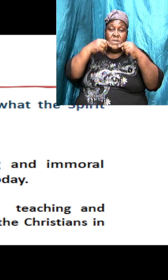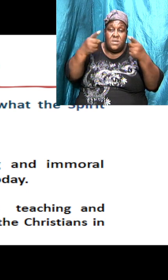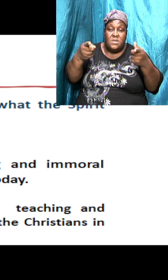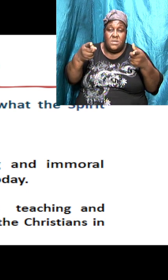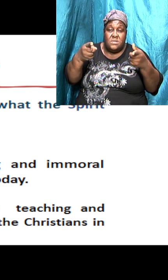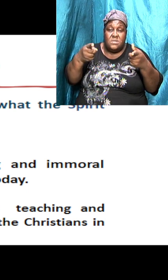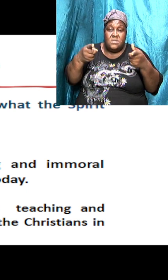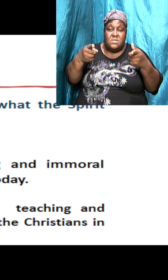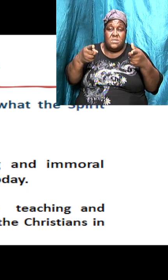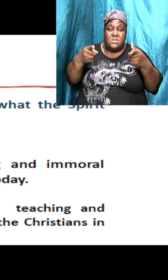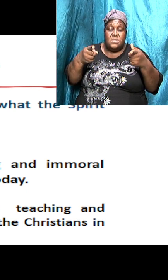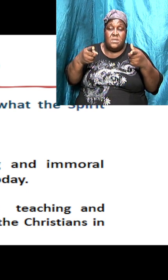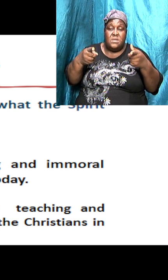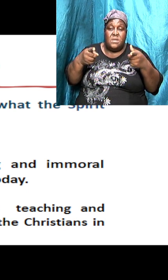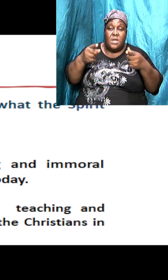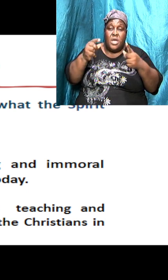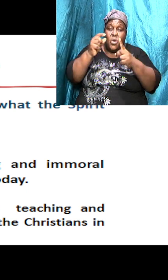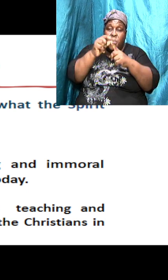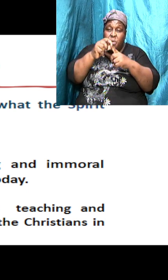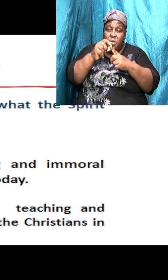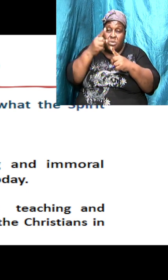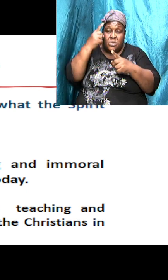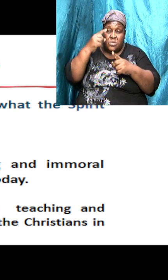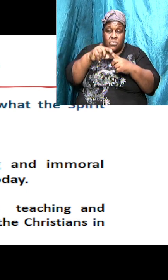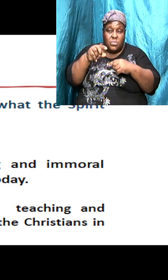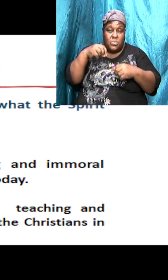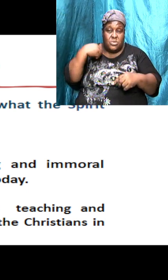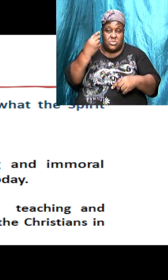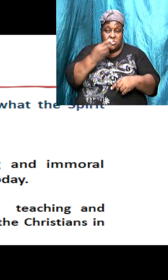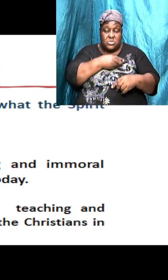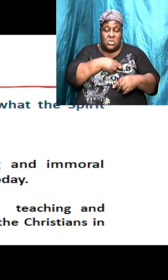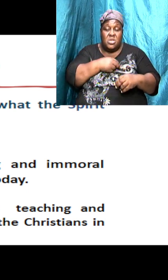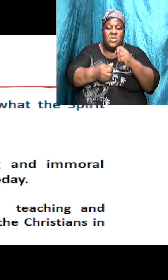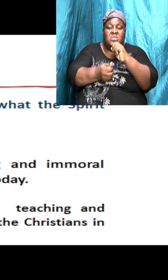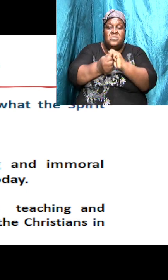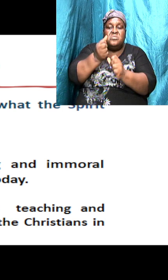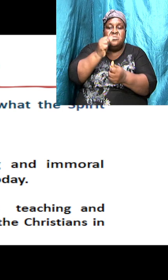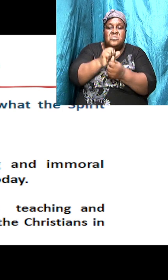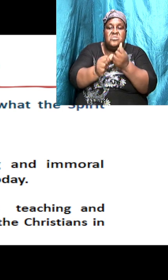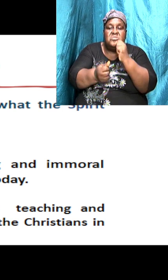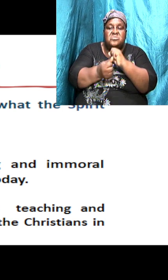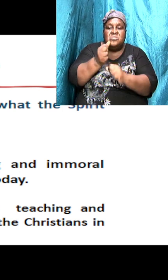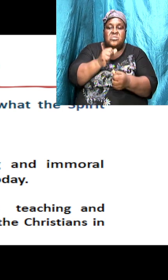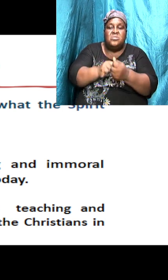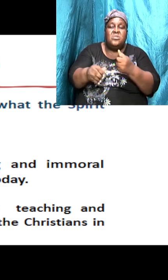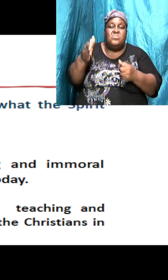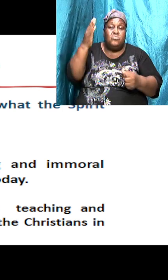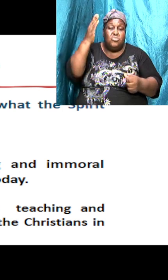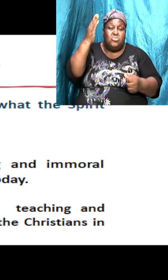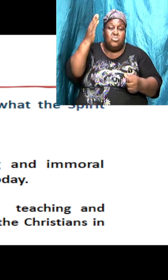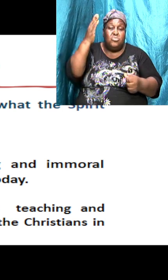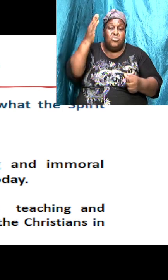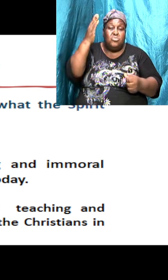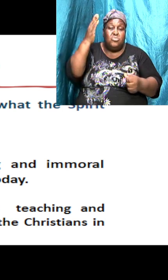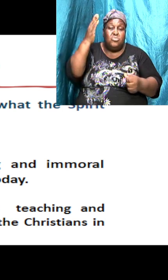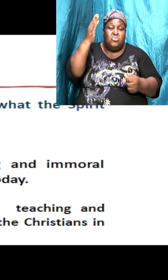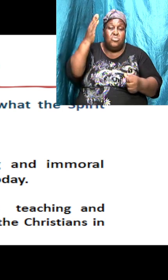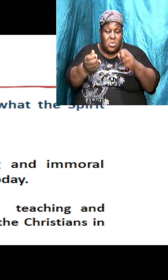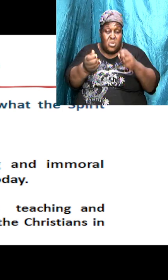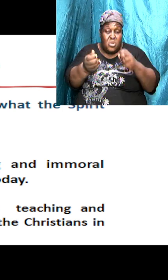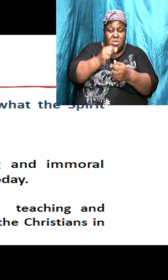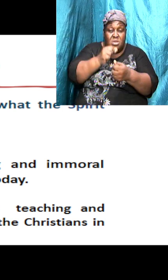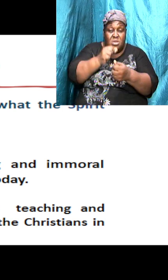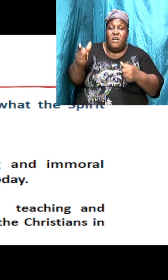us. He that hath an ear, the danger. Let us be aware of this. The danger of